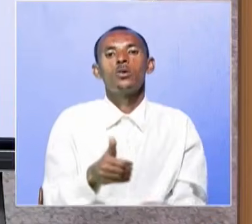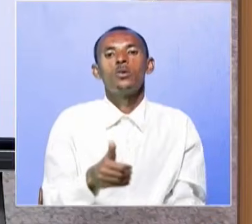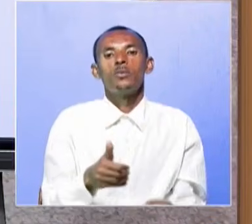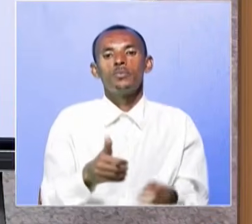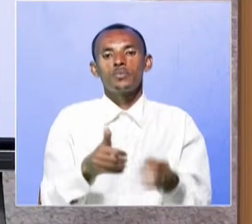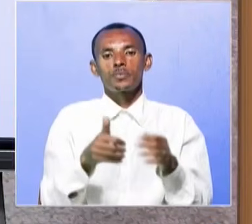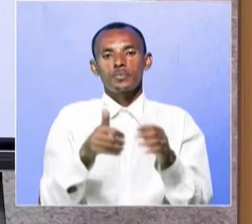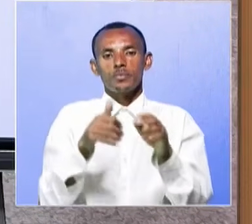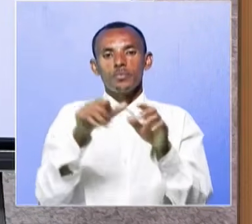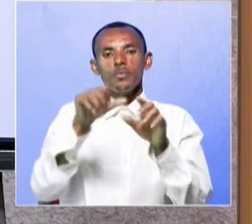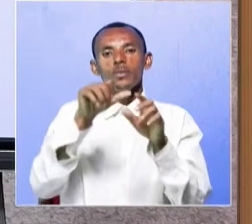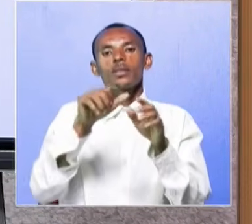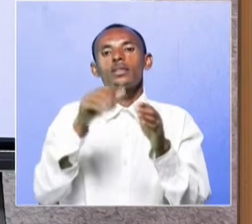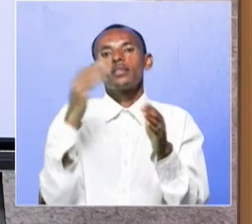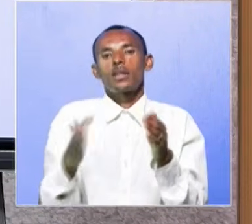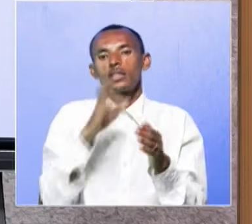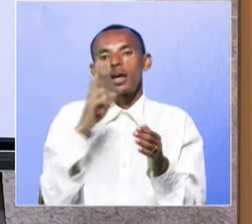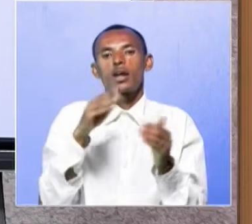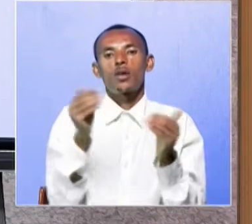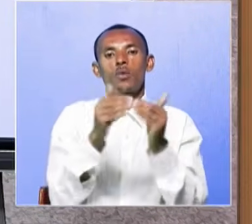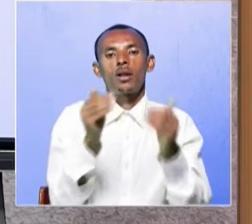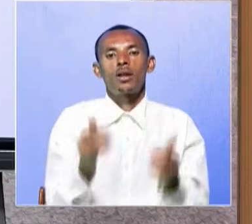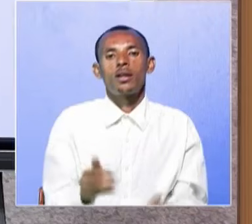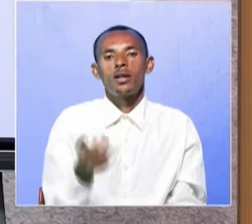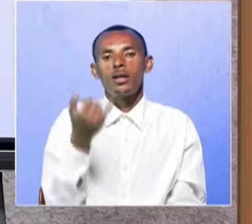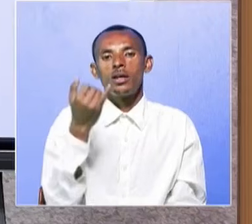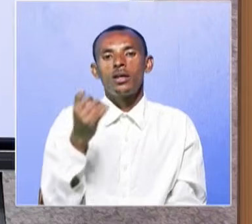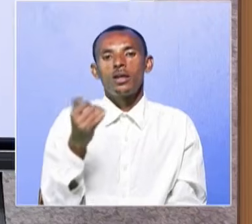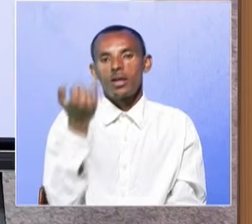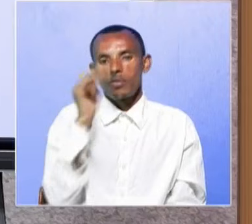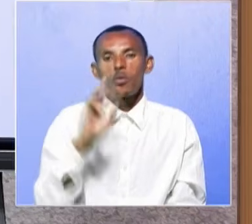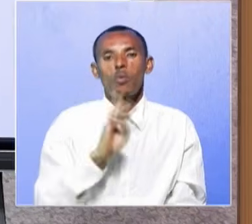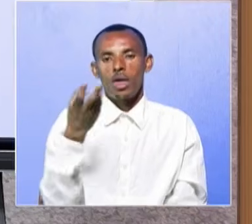proportional. So if we have this,